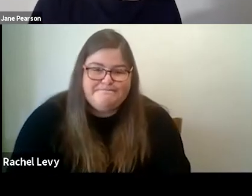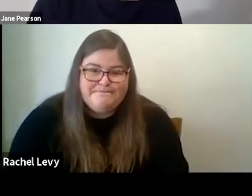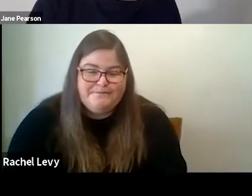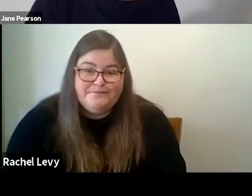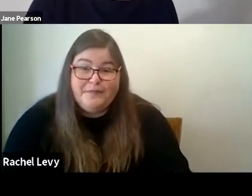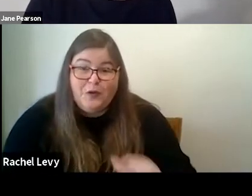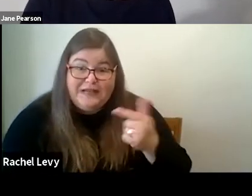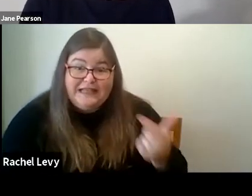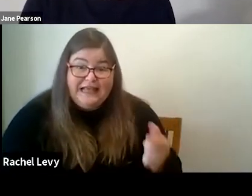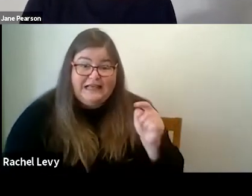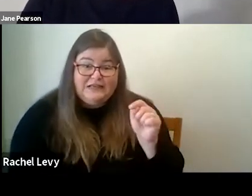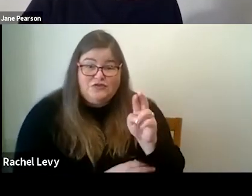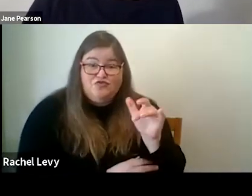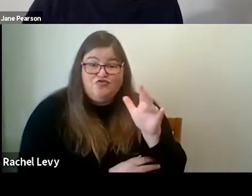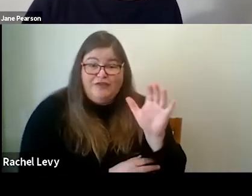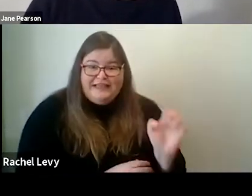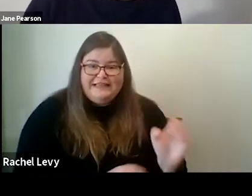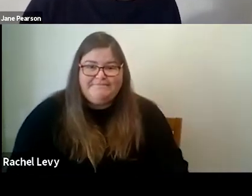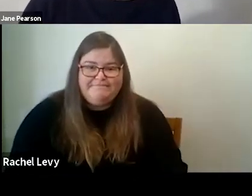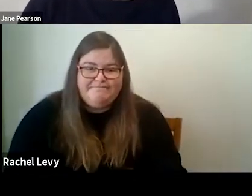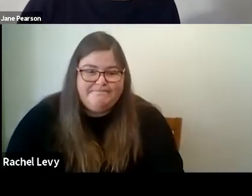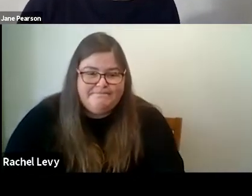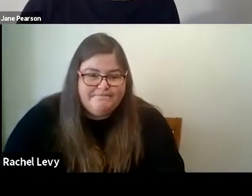Next up, we have Tracy Schneider.